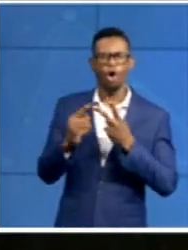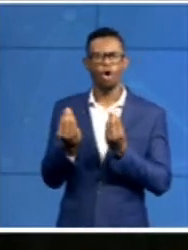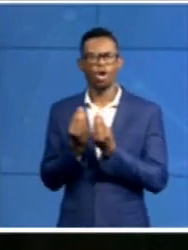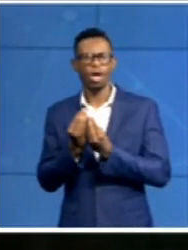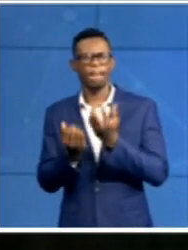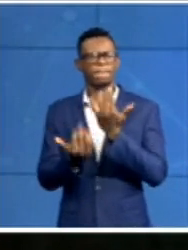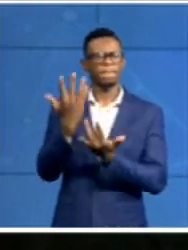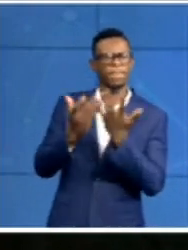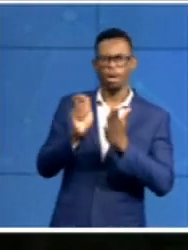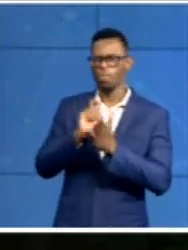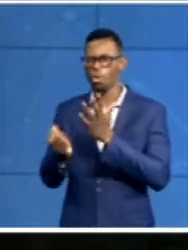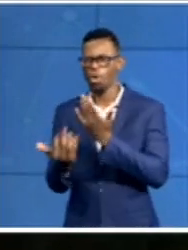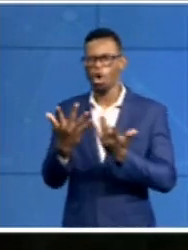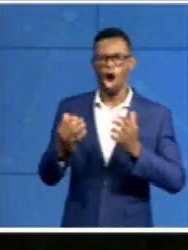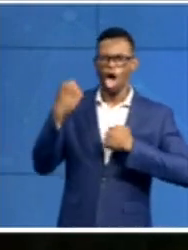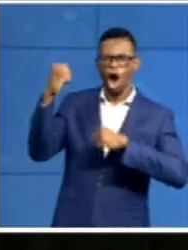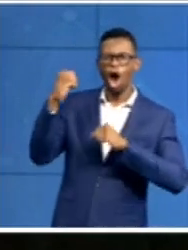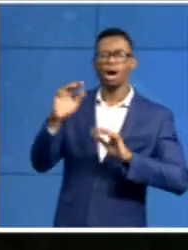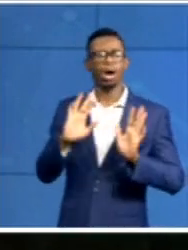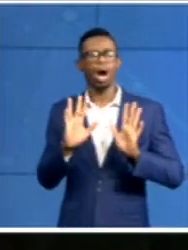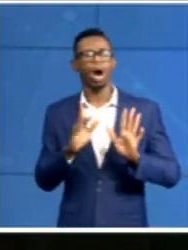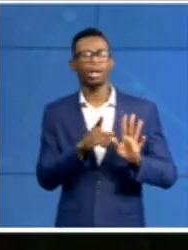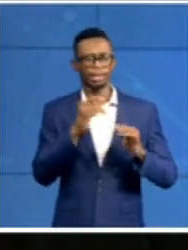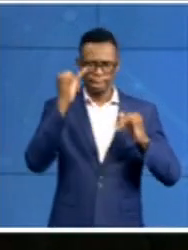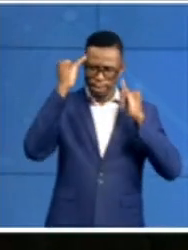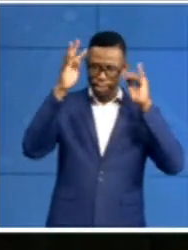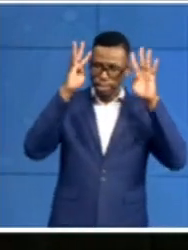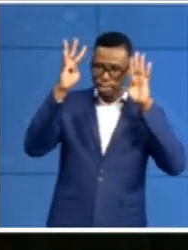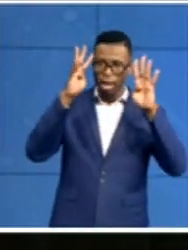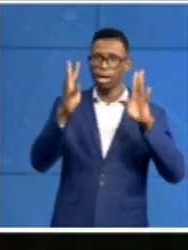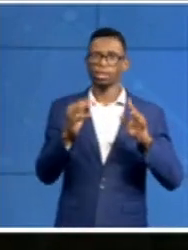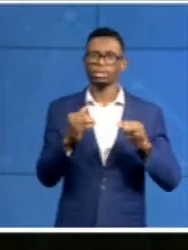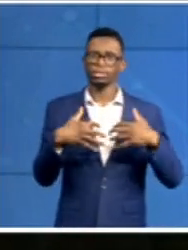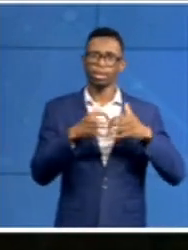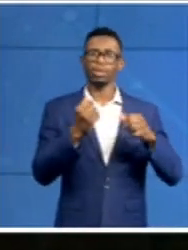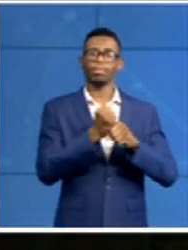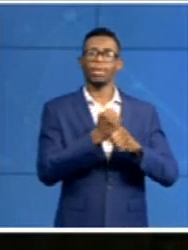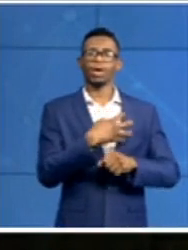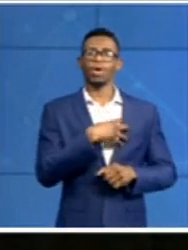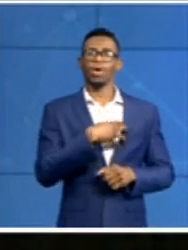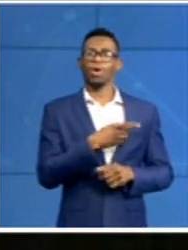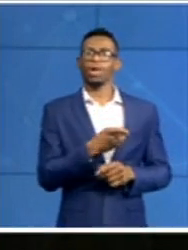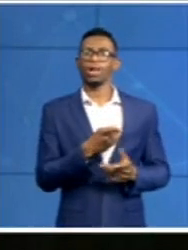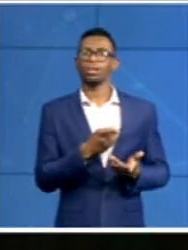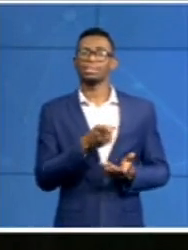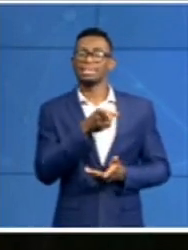said in your intro, these are the same old pit latrines, but they've been converted